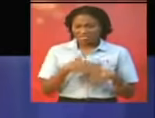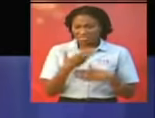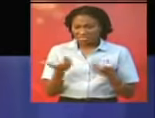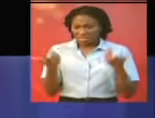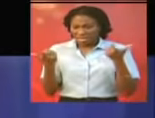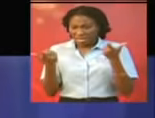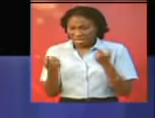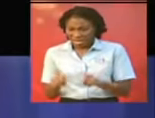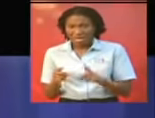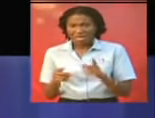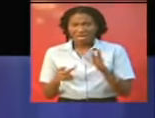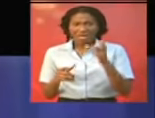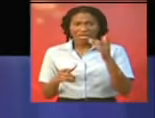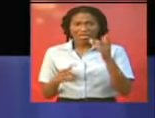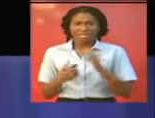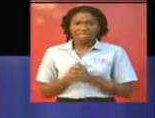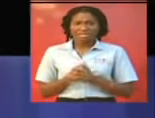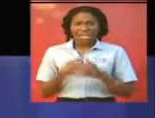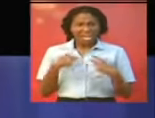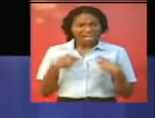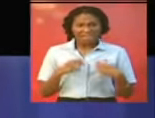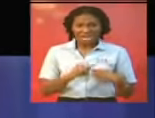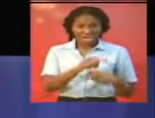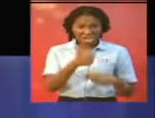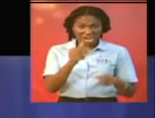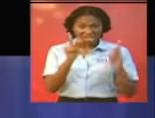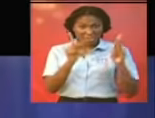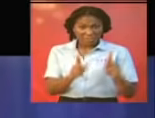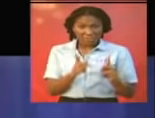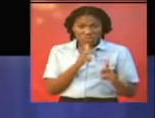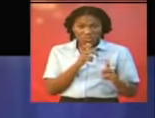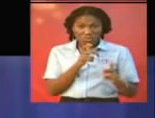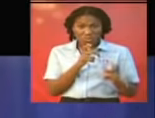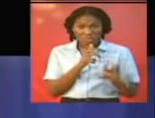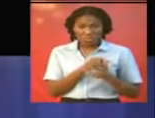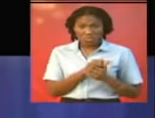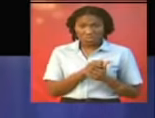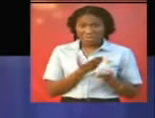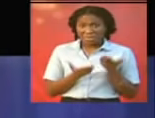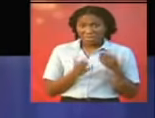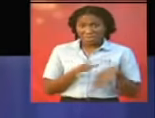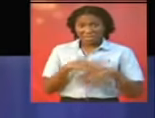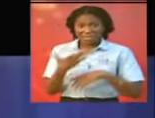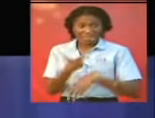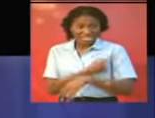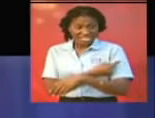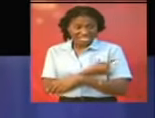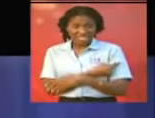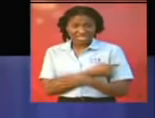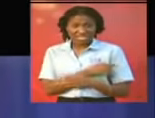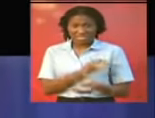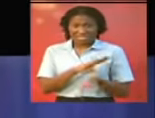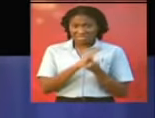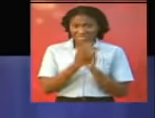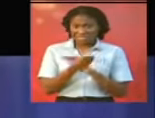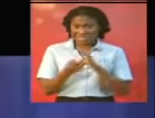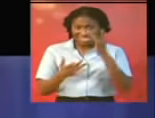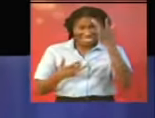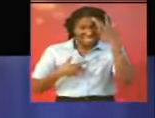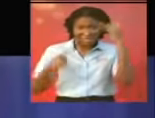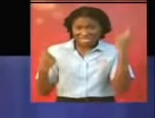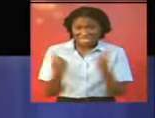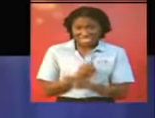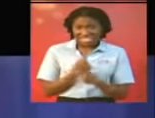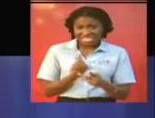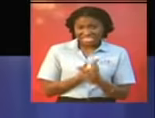seen since that announcement has been made who may have had some more adverse reactions to any of the COVID-19 vaccines,